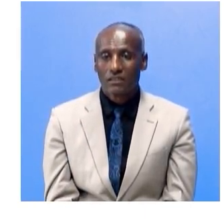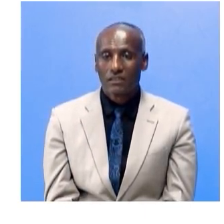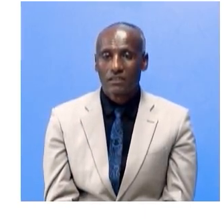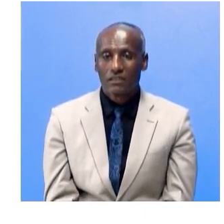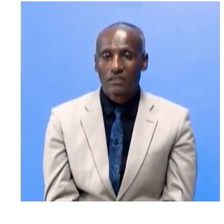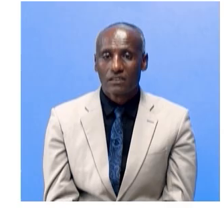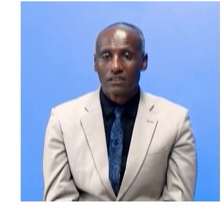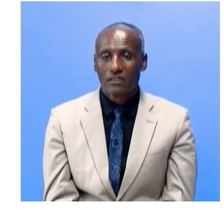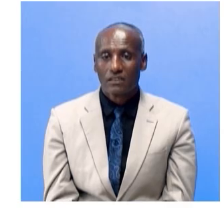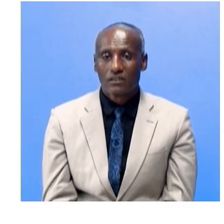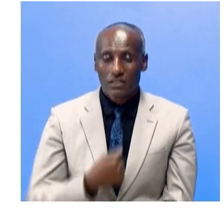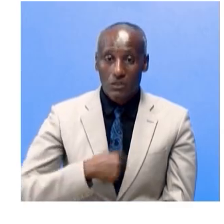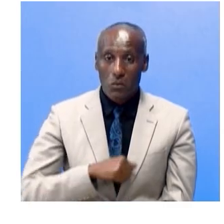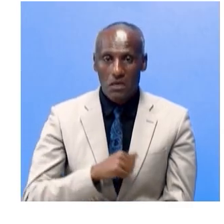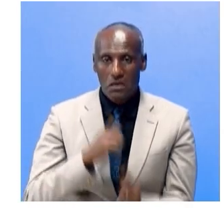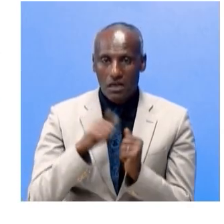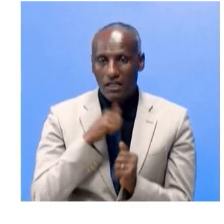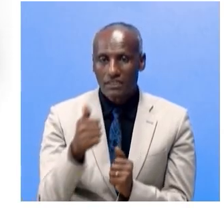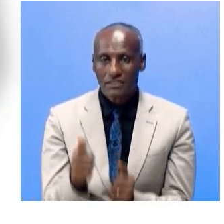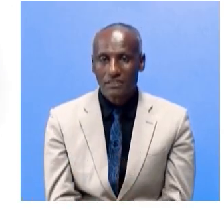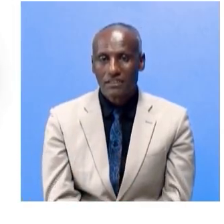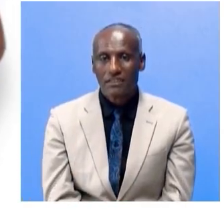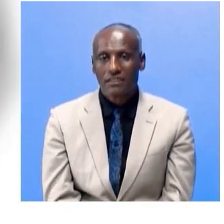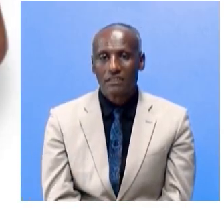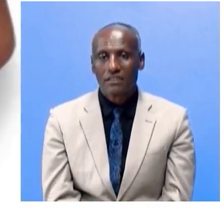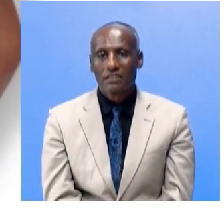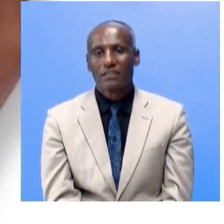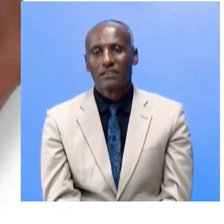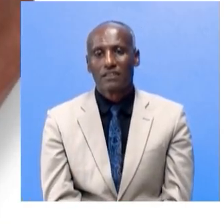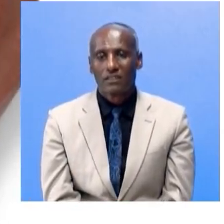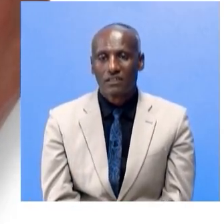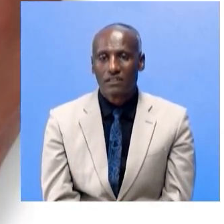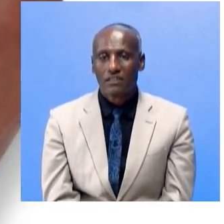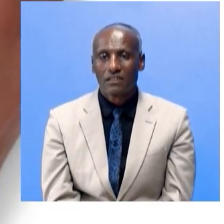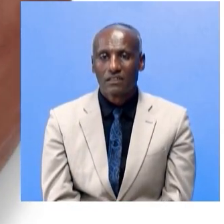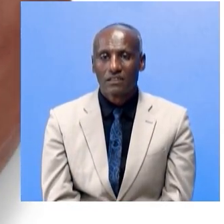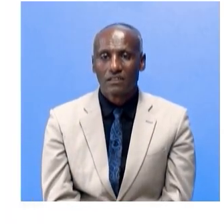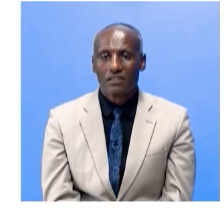we can say we can't, okay? We can't can be used. We can't